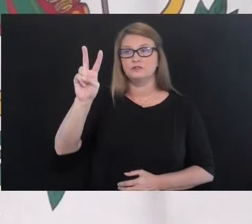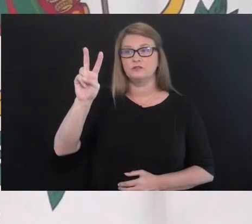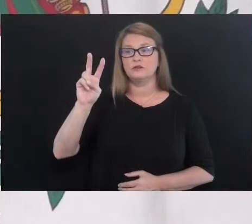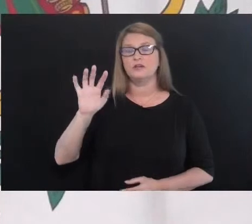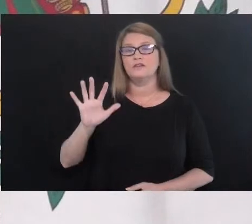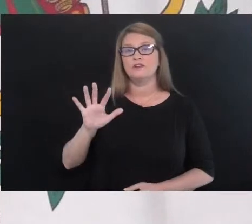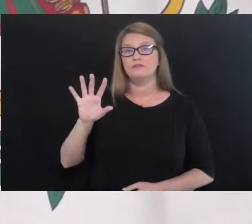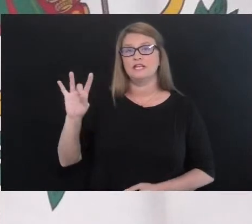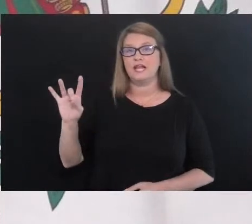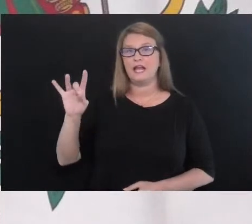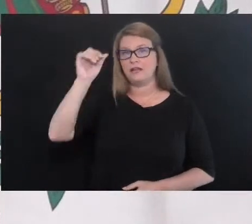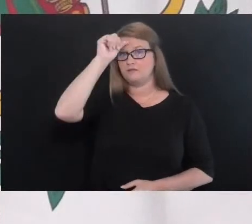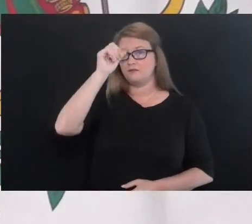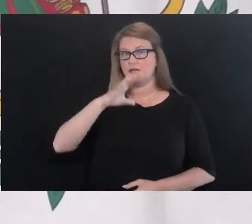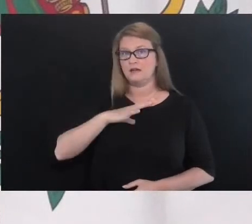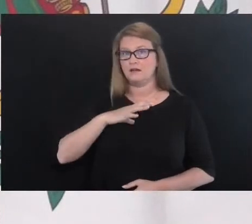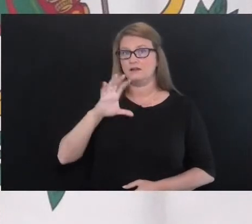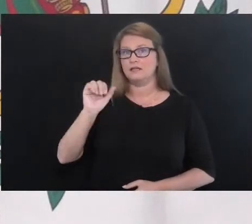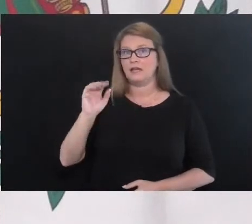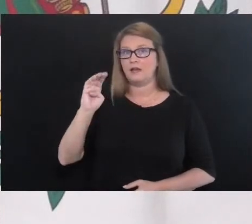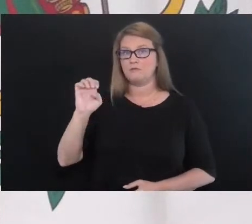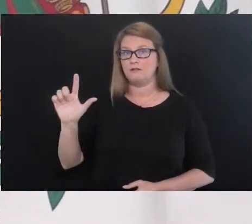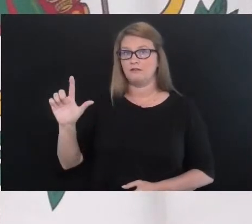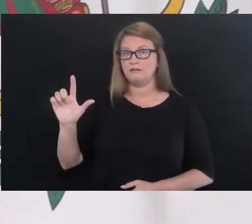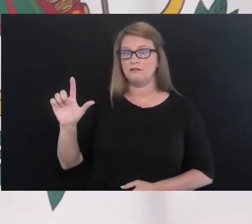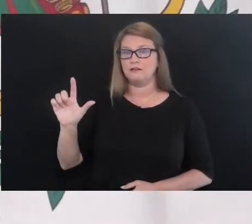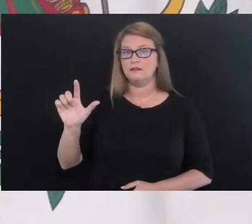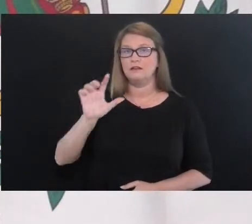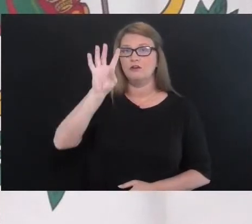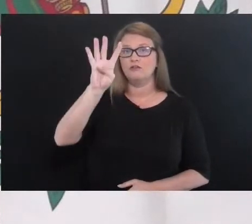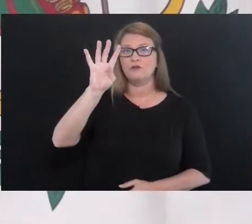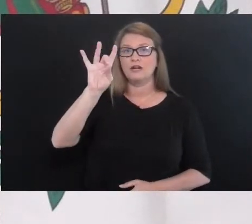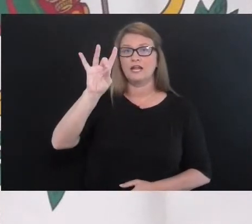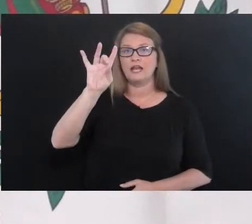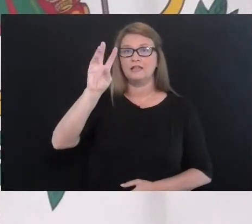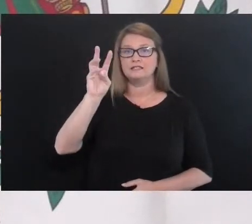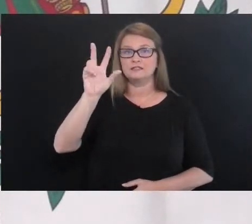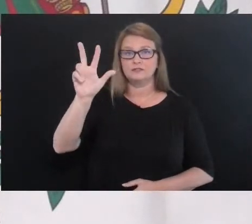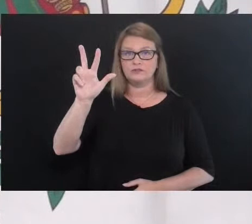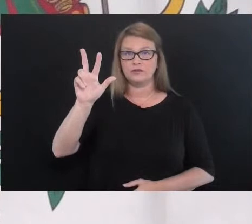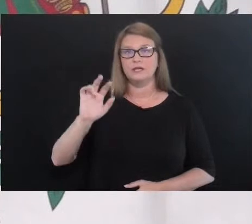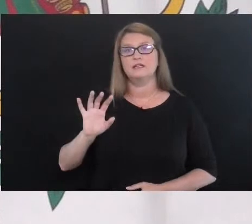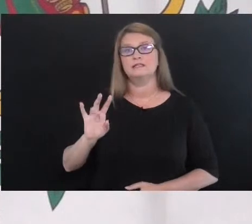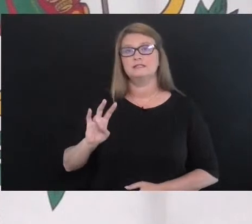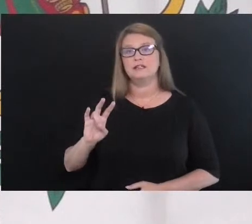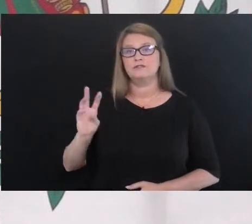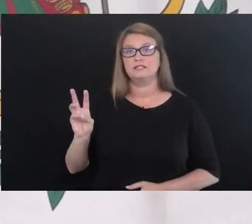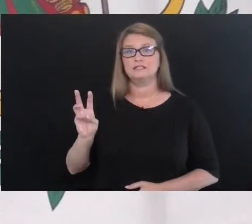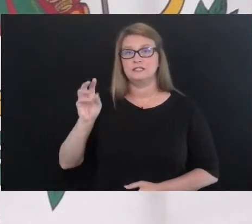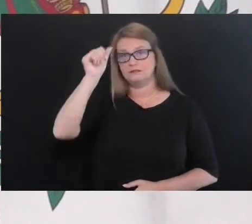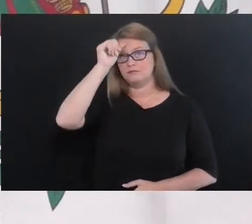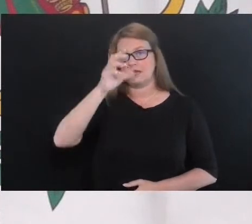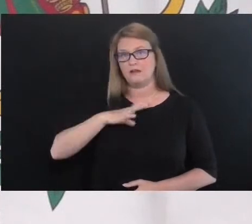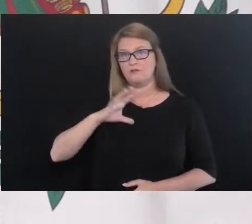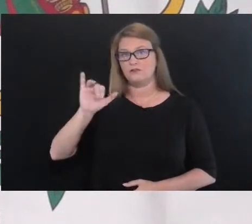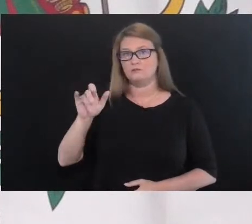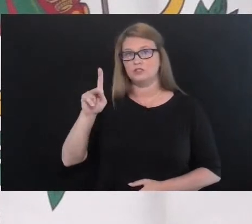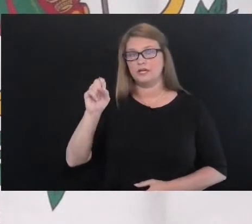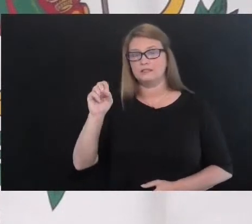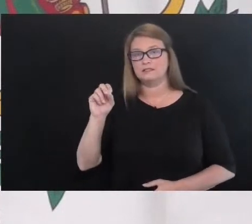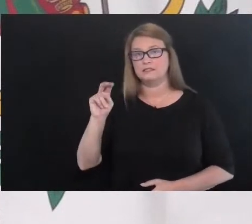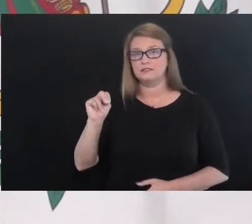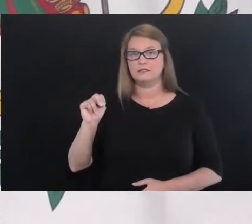a 58-year-old male from Cabell County. The 4,863rd death, a 76-year-old male from Jackson